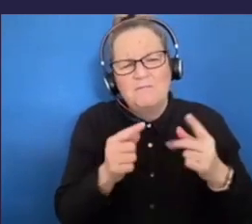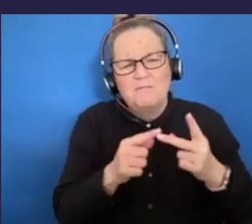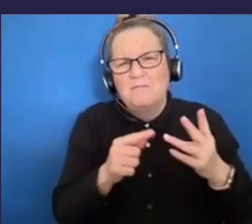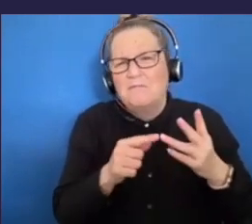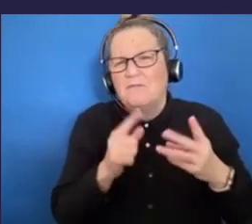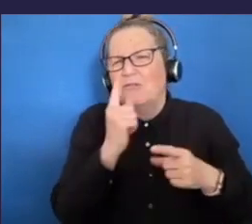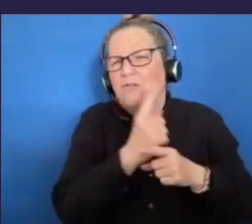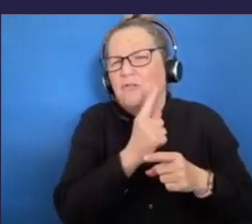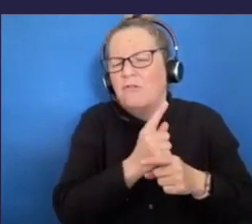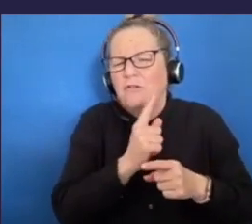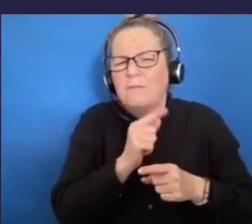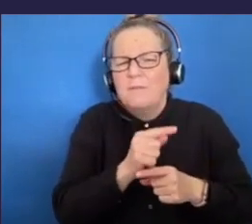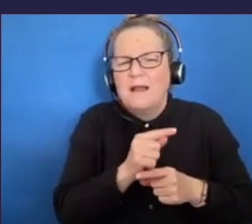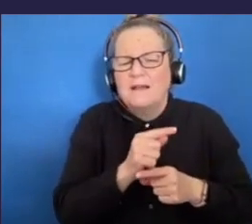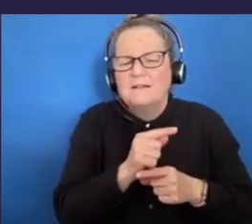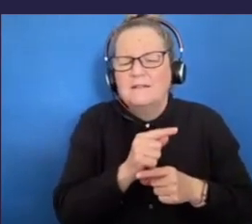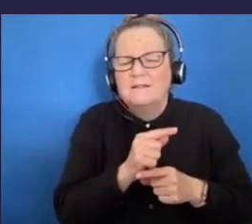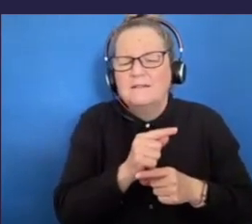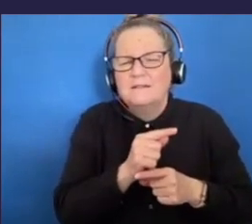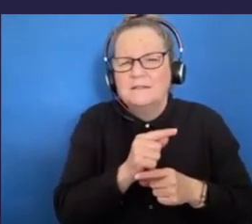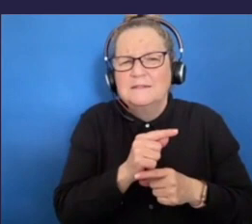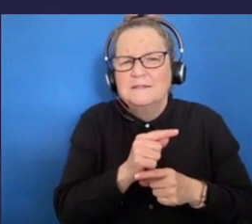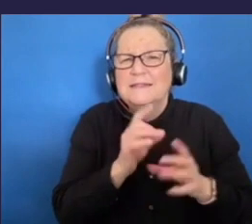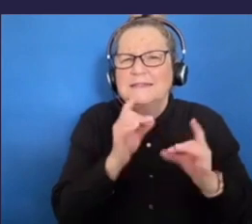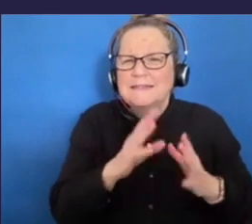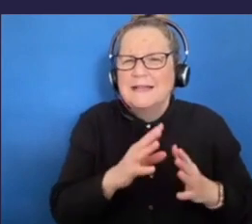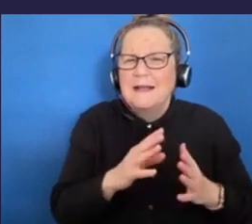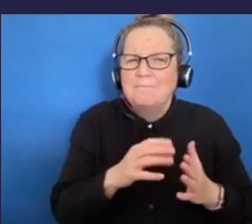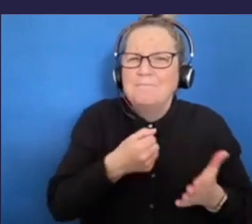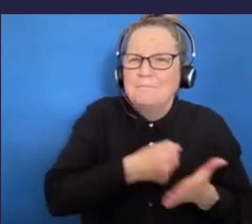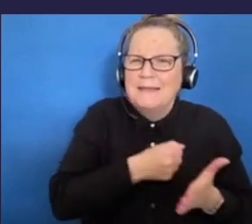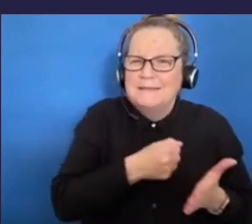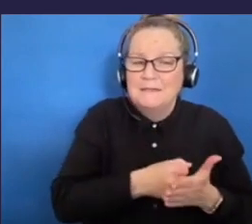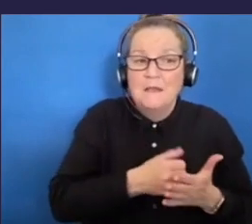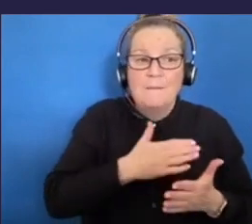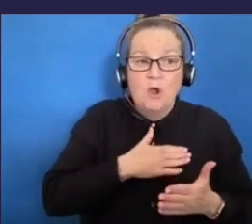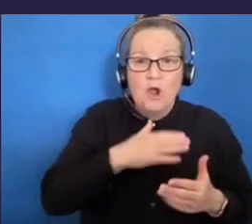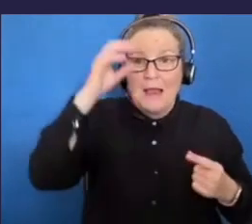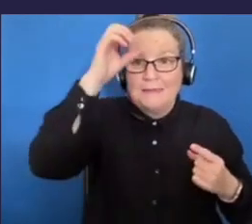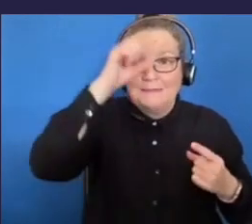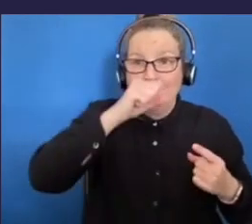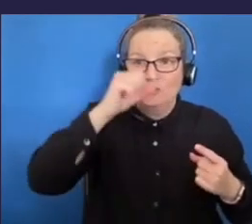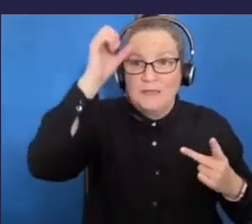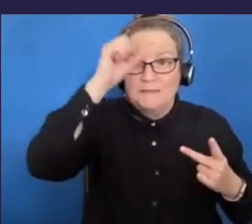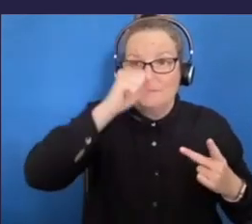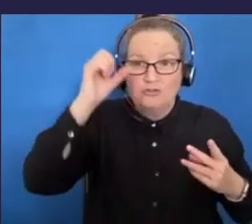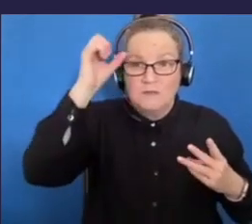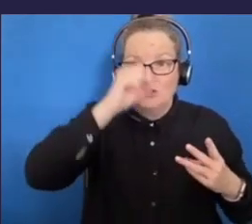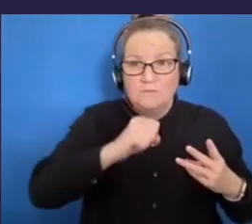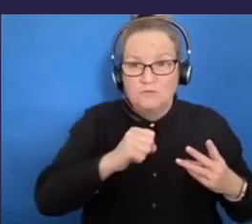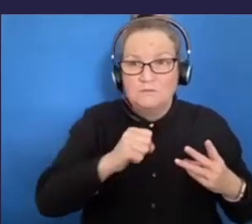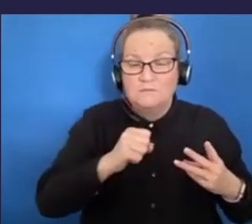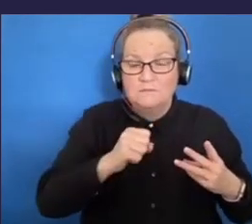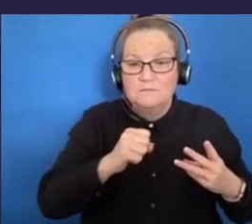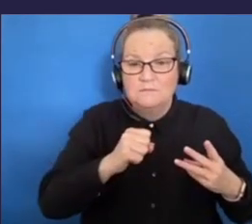say these are the assumptions that I start off with. And that is, first of all,